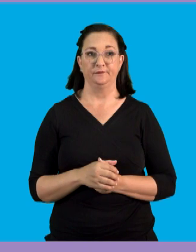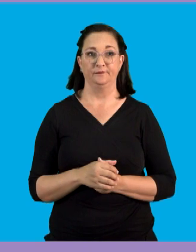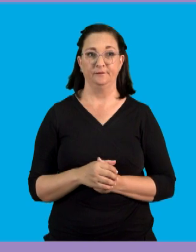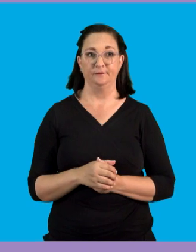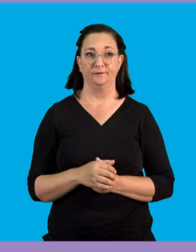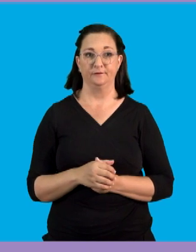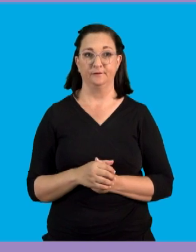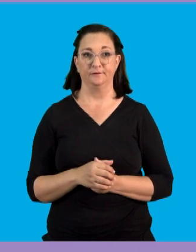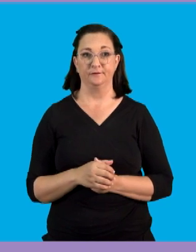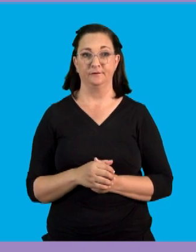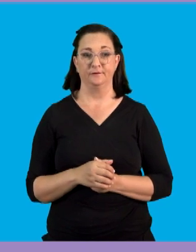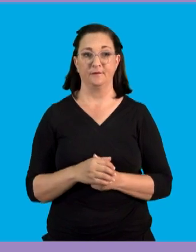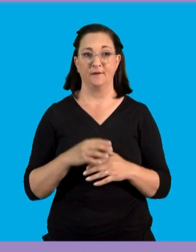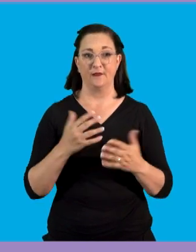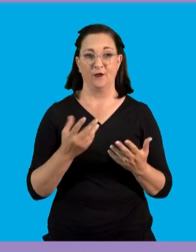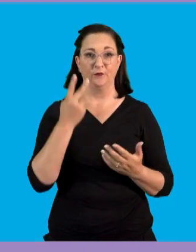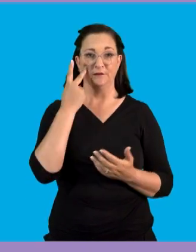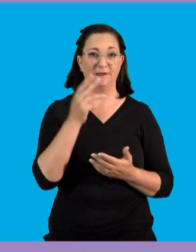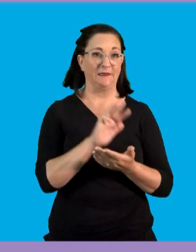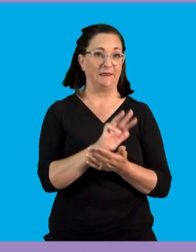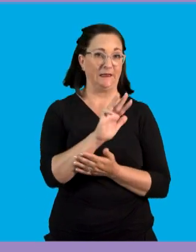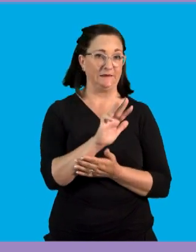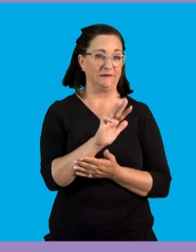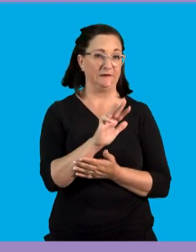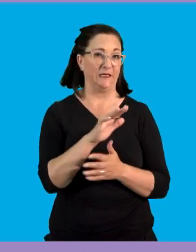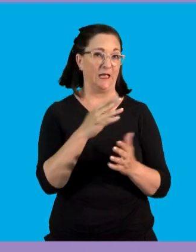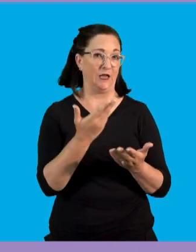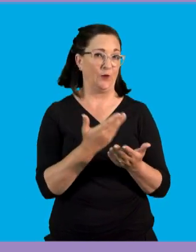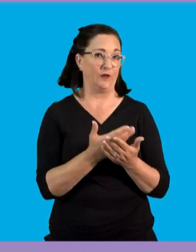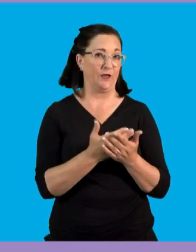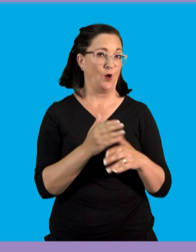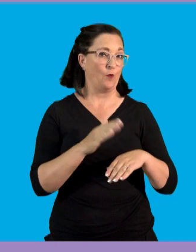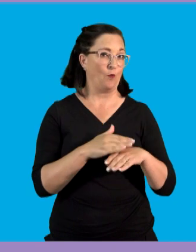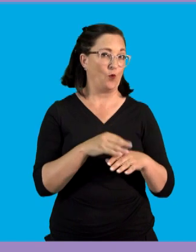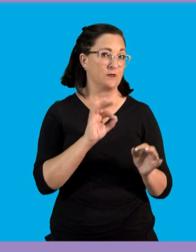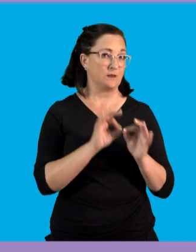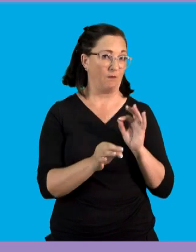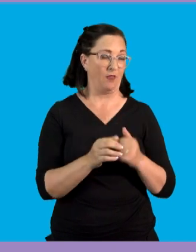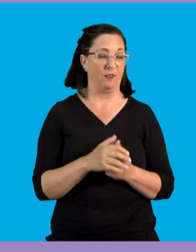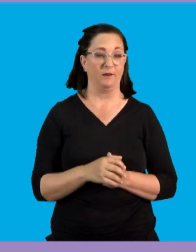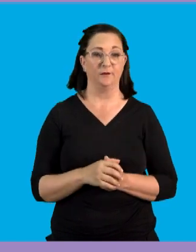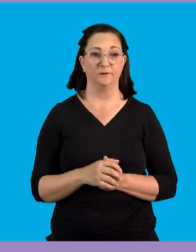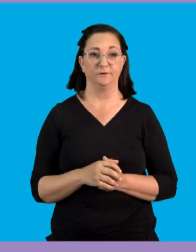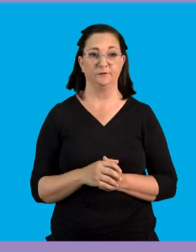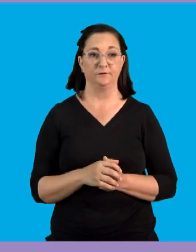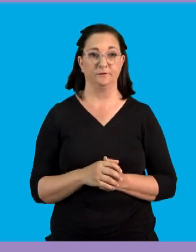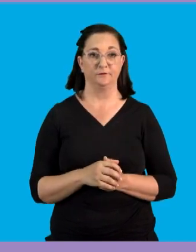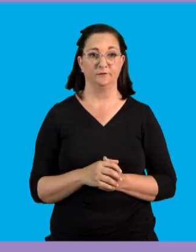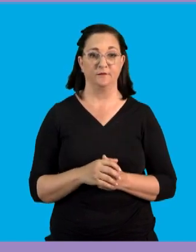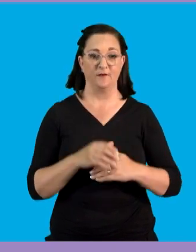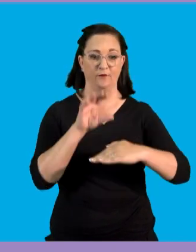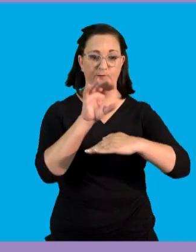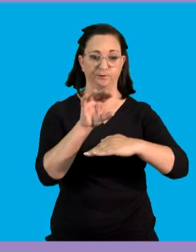how are we going to simplify it? Let's look at that 19 and whether we can now separate it